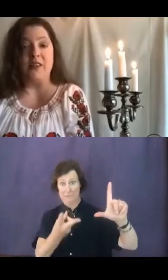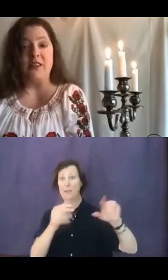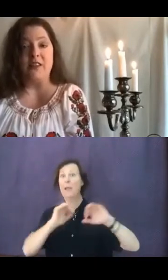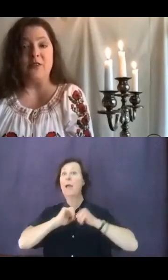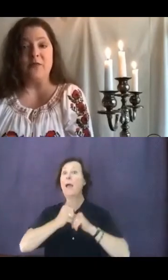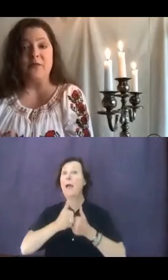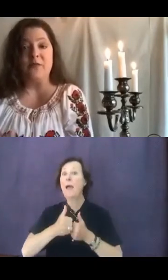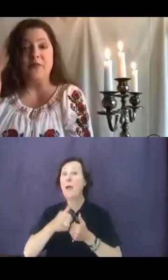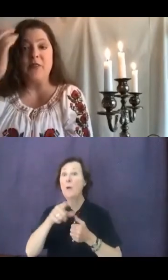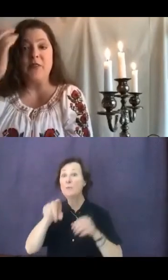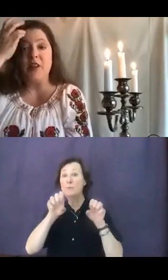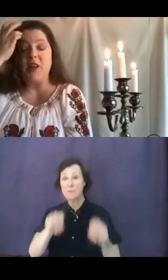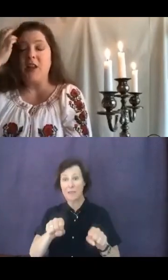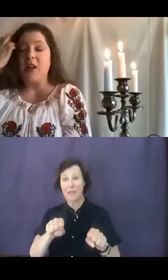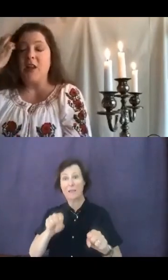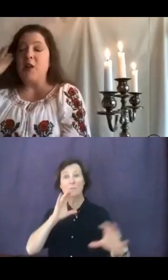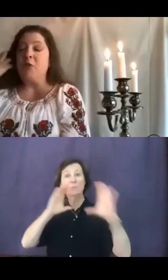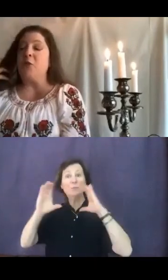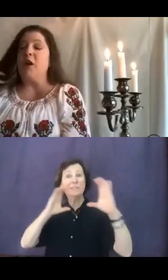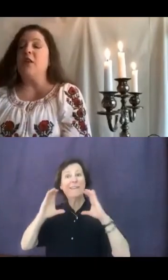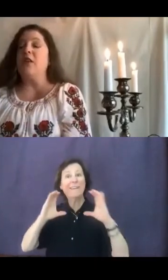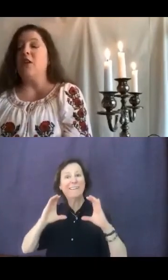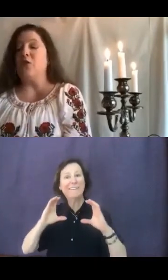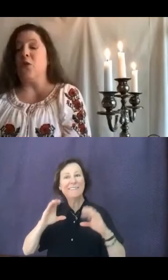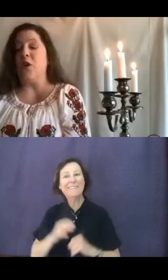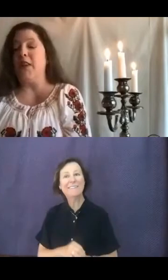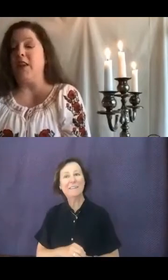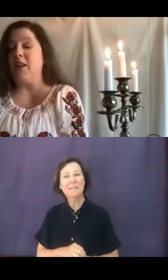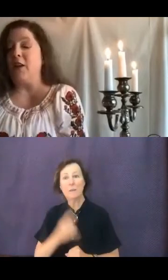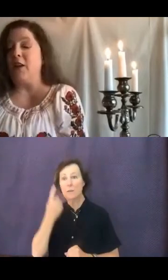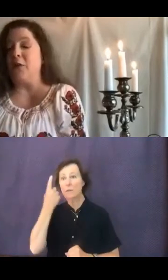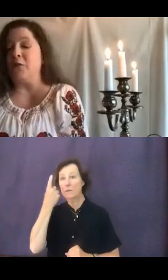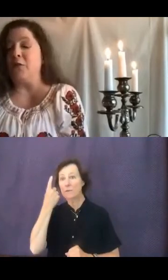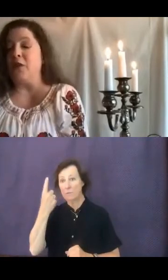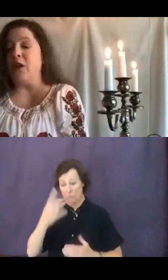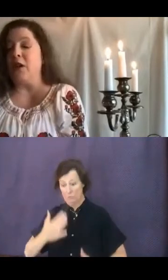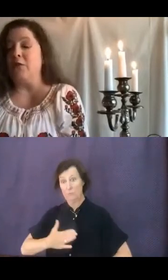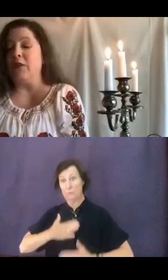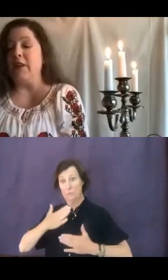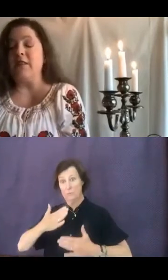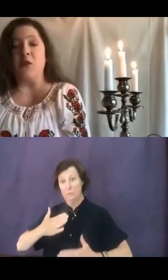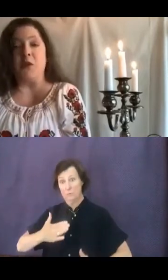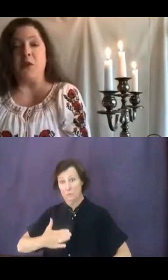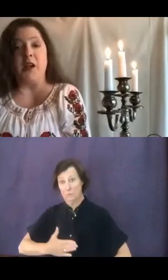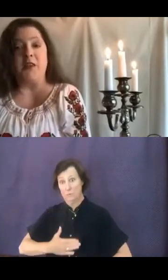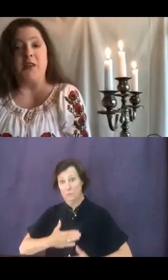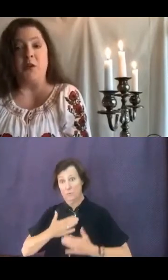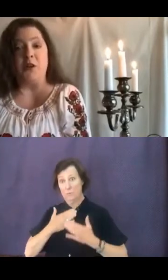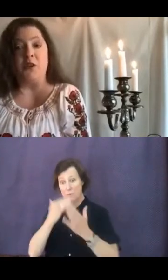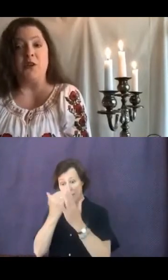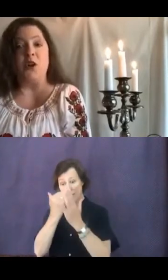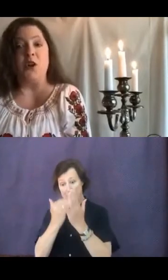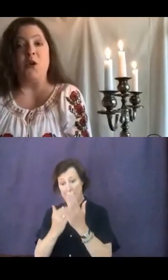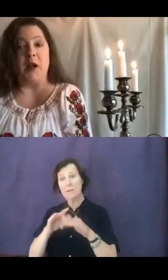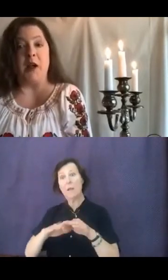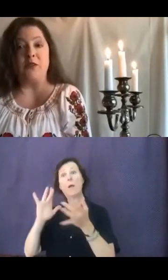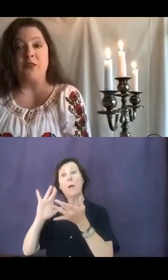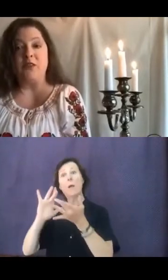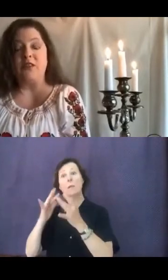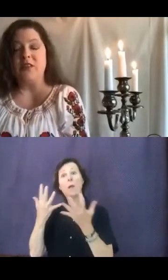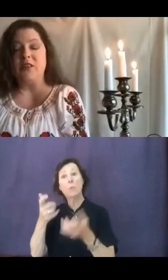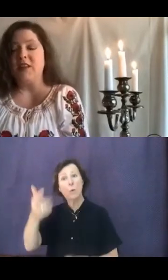that. There was one joy that was listed in the website that I want you to know